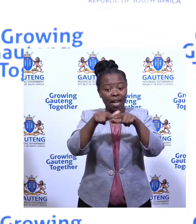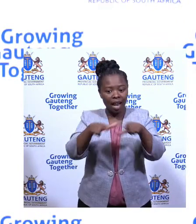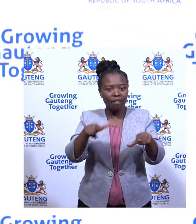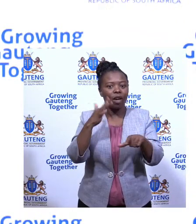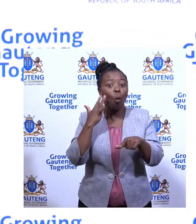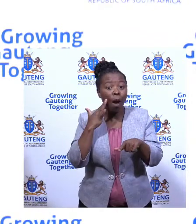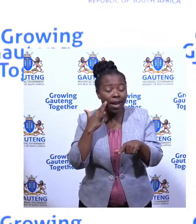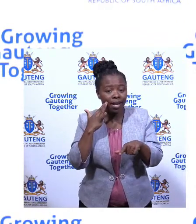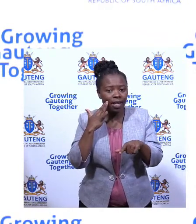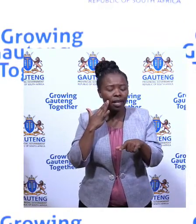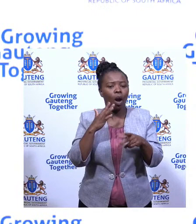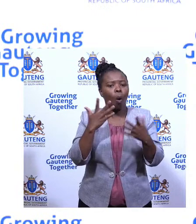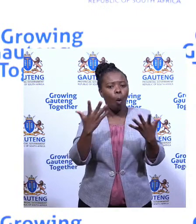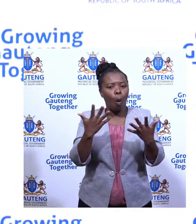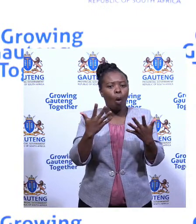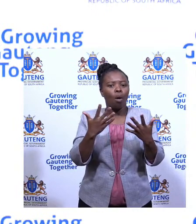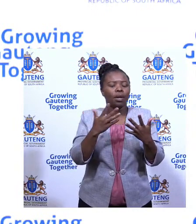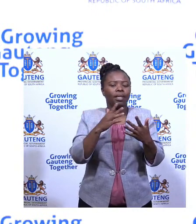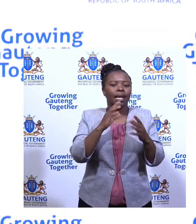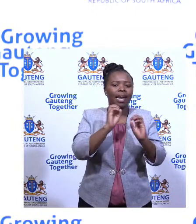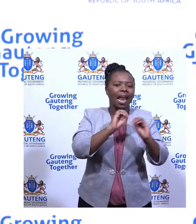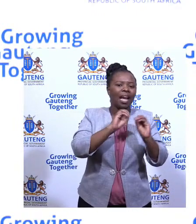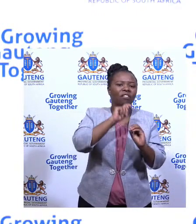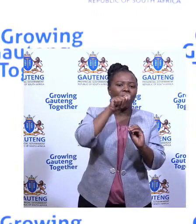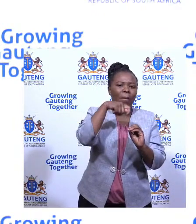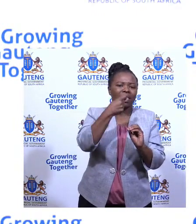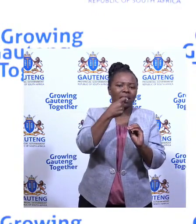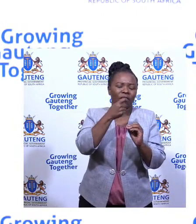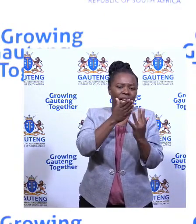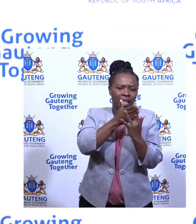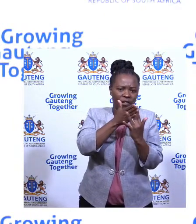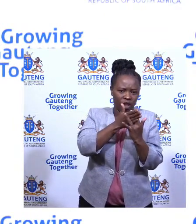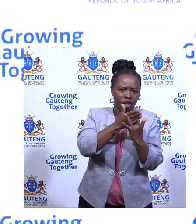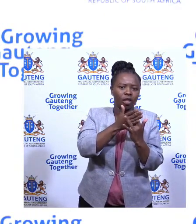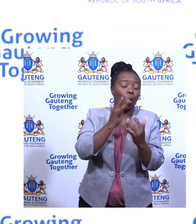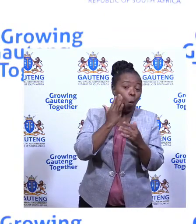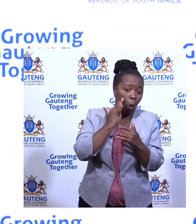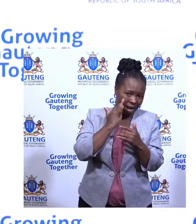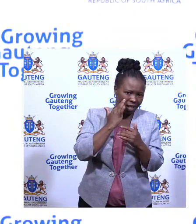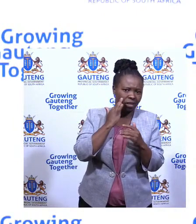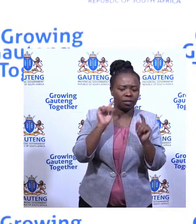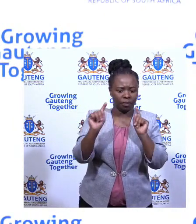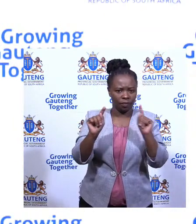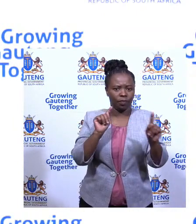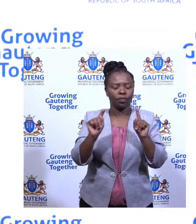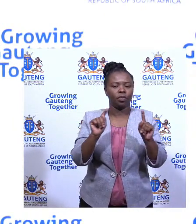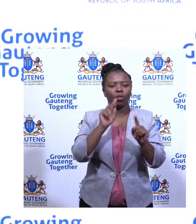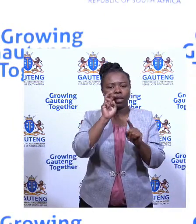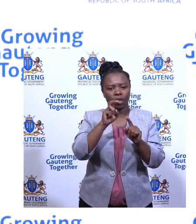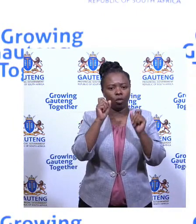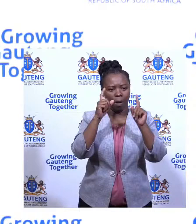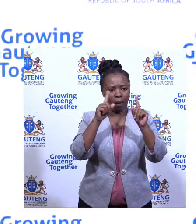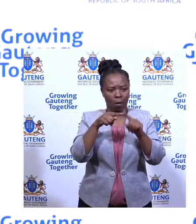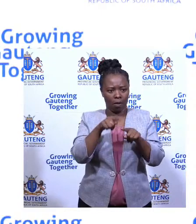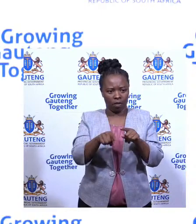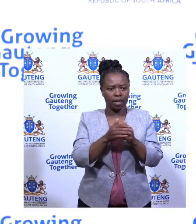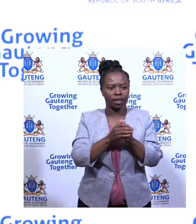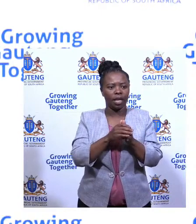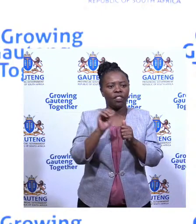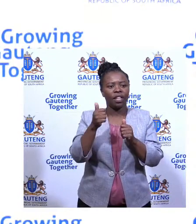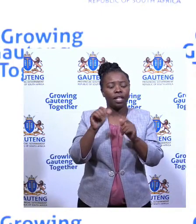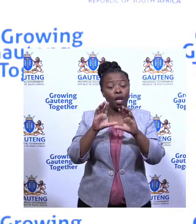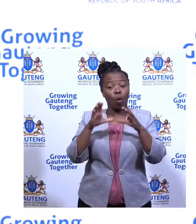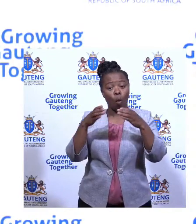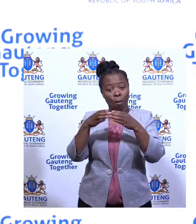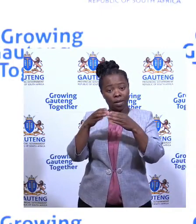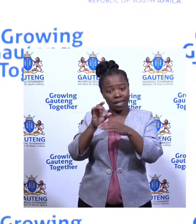to ease up on another non-pharmaceutical intervention. And I think the modeling work that Prof. Melado is doing with the advisory committee and the work